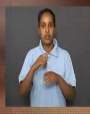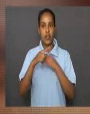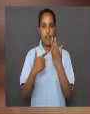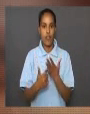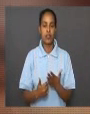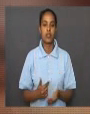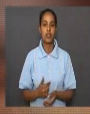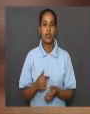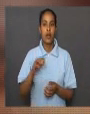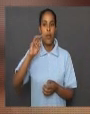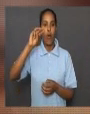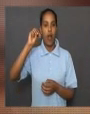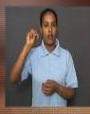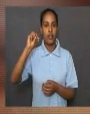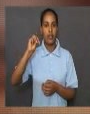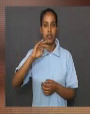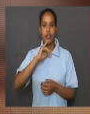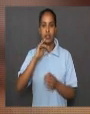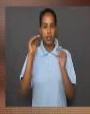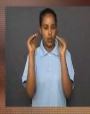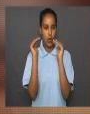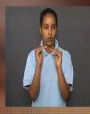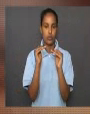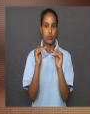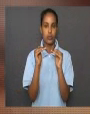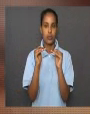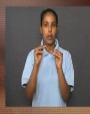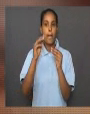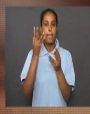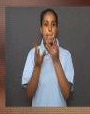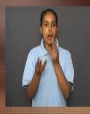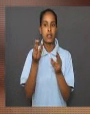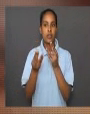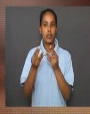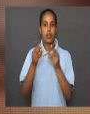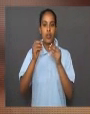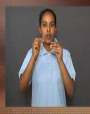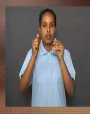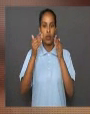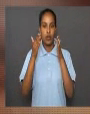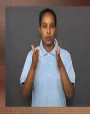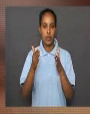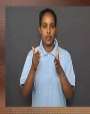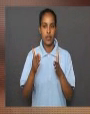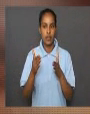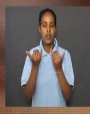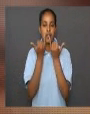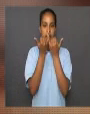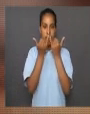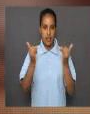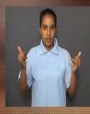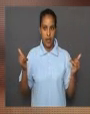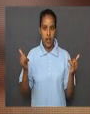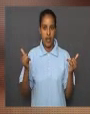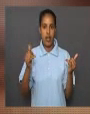Therefore, molarity is equal to the mass of a solute divided